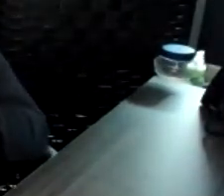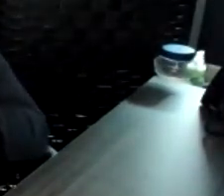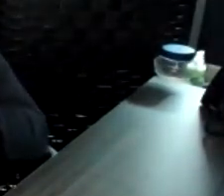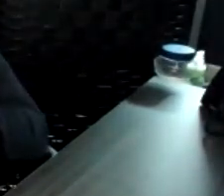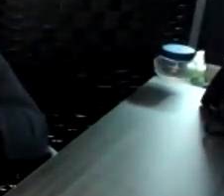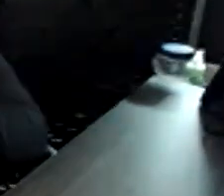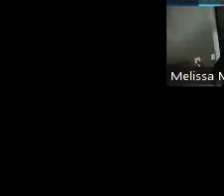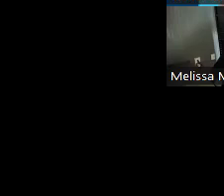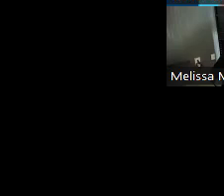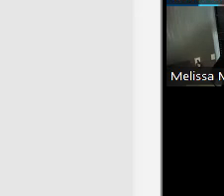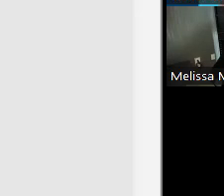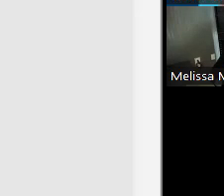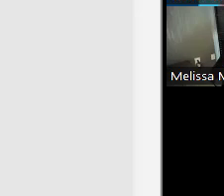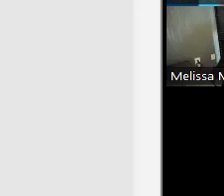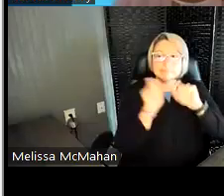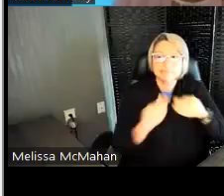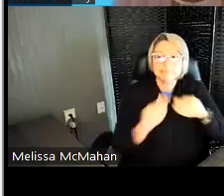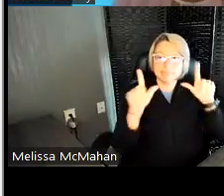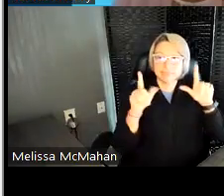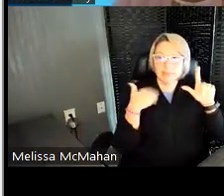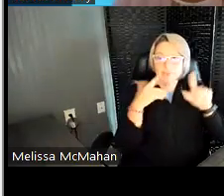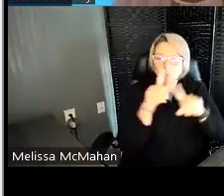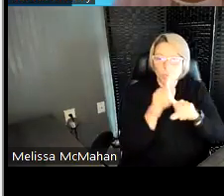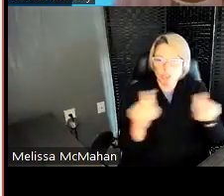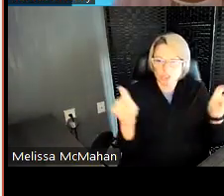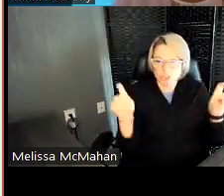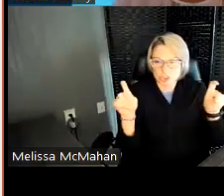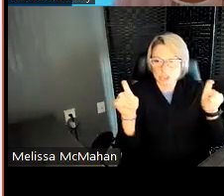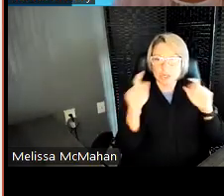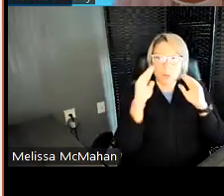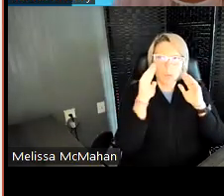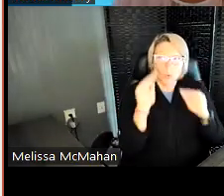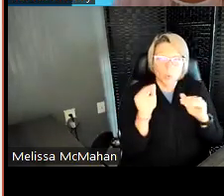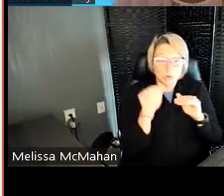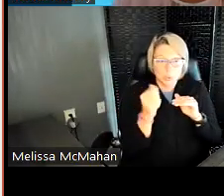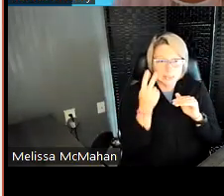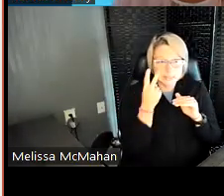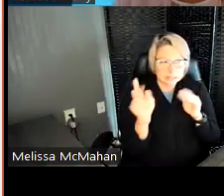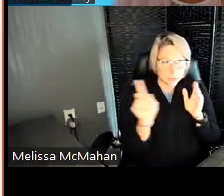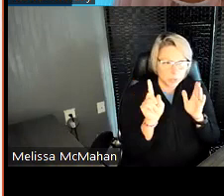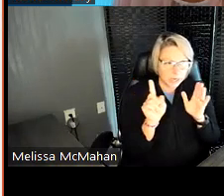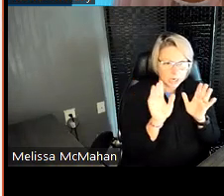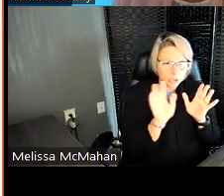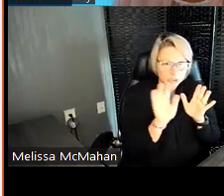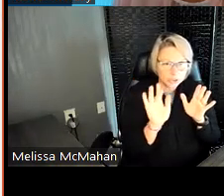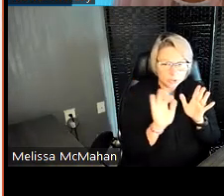have a question for you all. I'm hoping you can see where we are. So let me go to